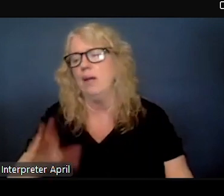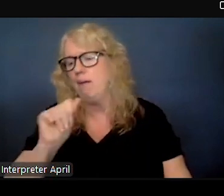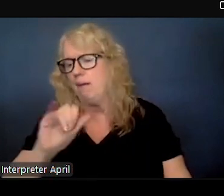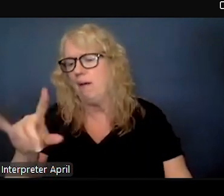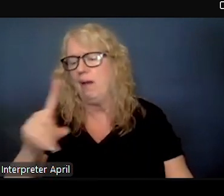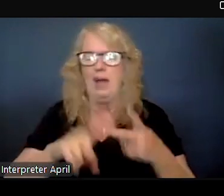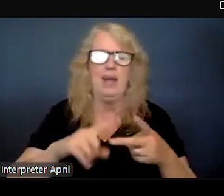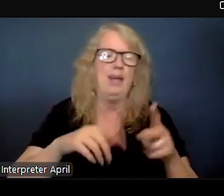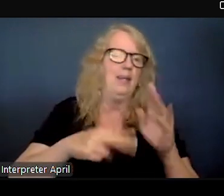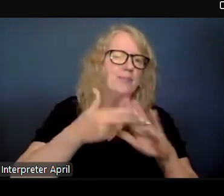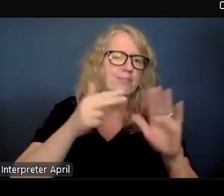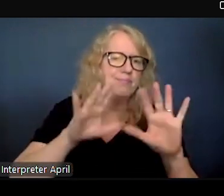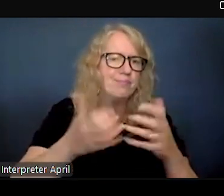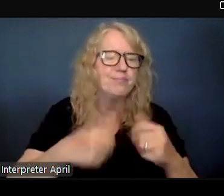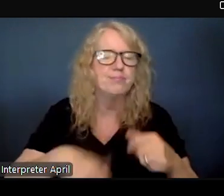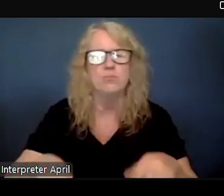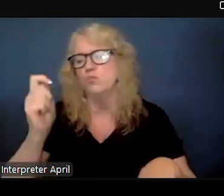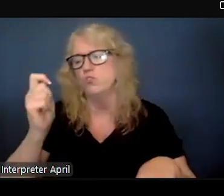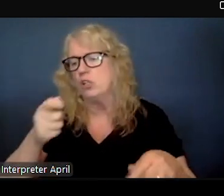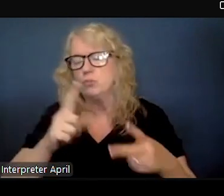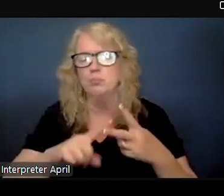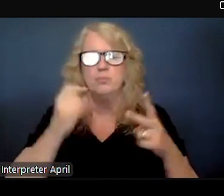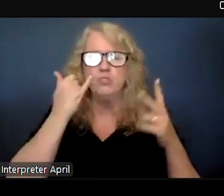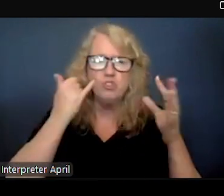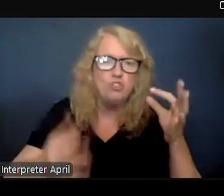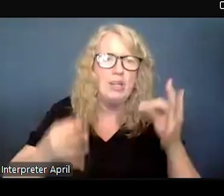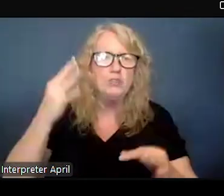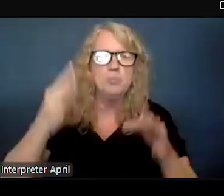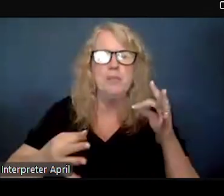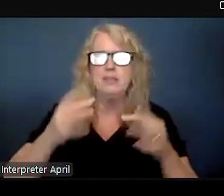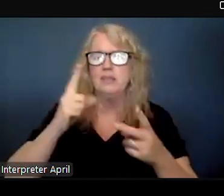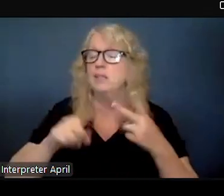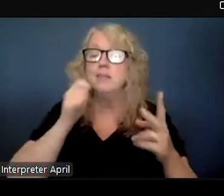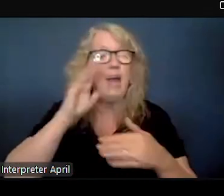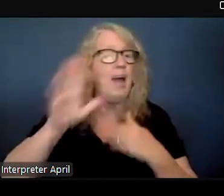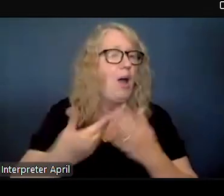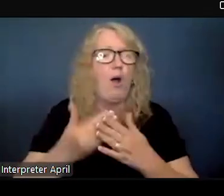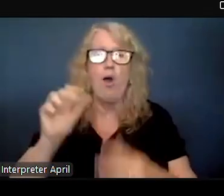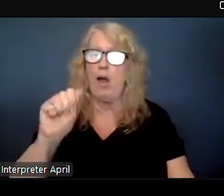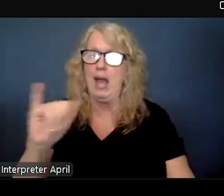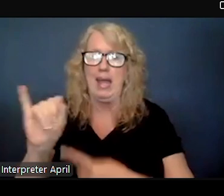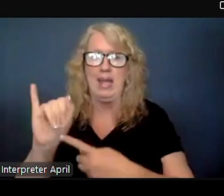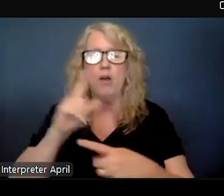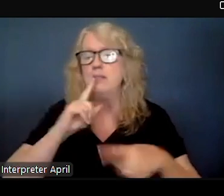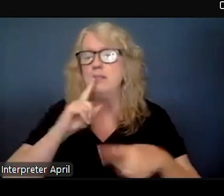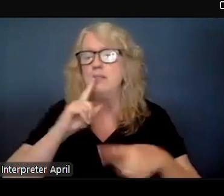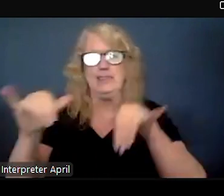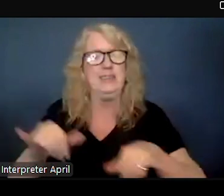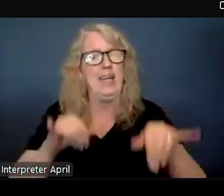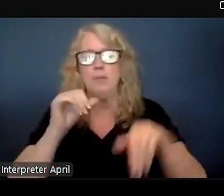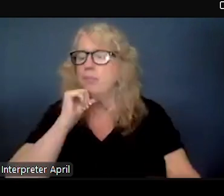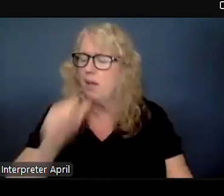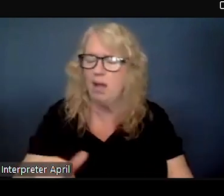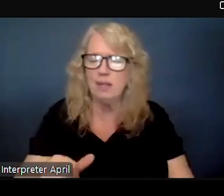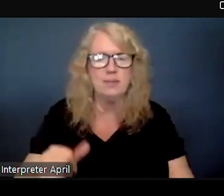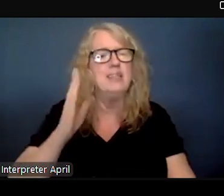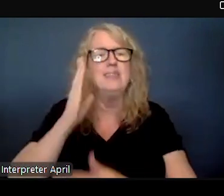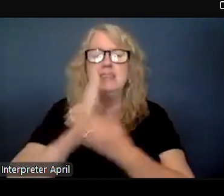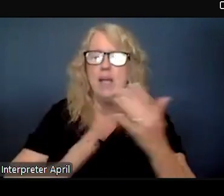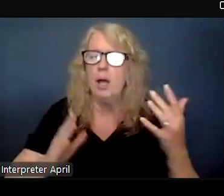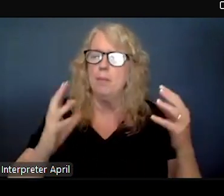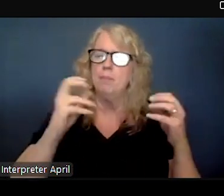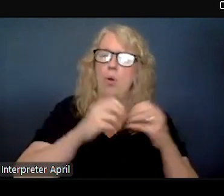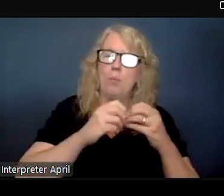classification AI versus judgment or decision tree based AI. Not all AI is the same. Some of these bots are more